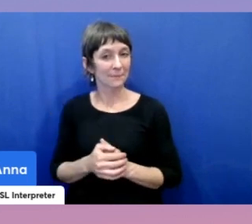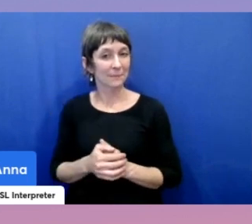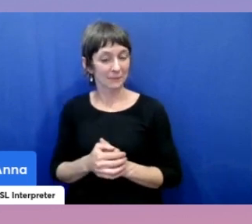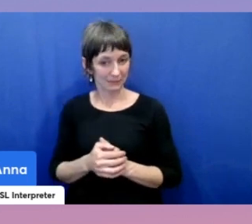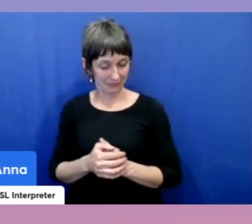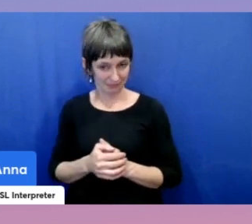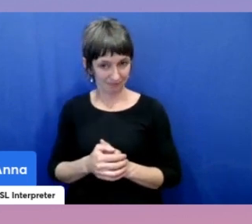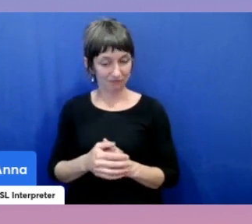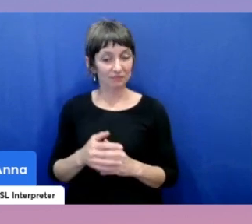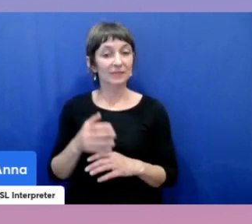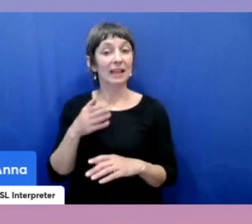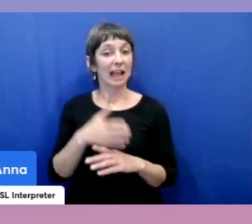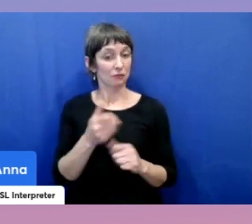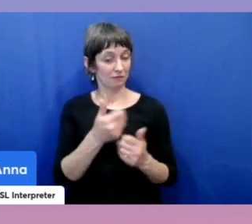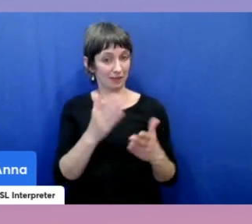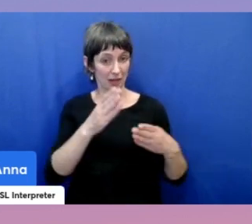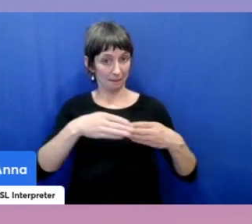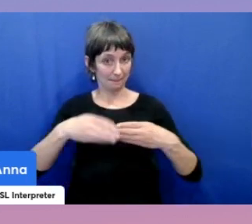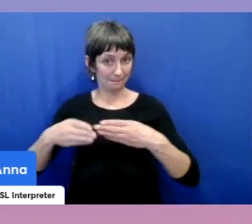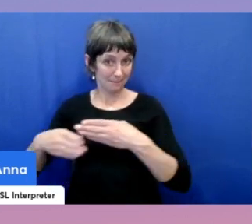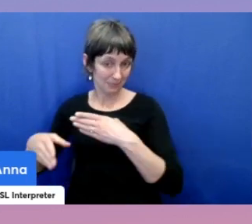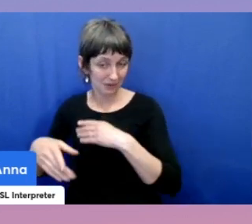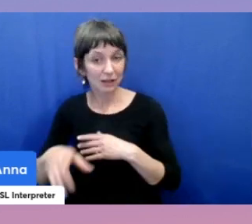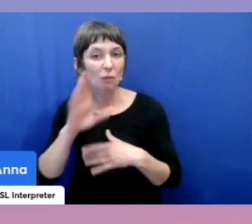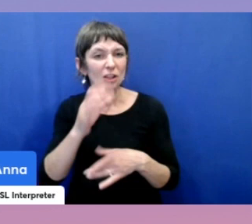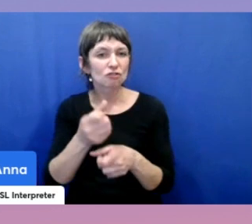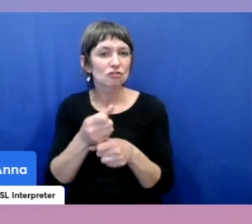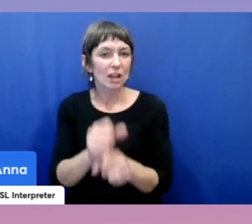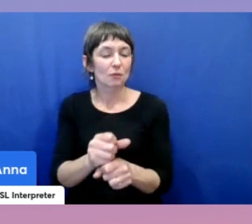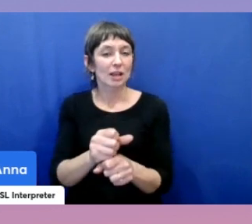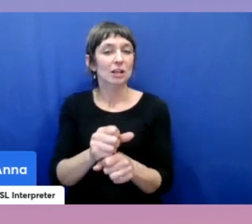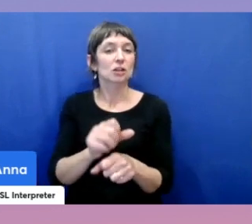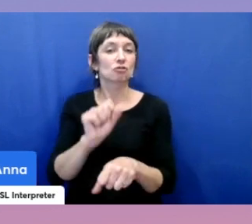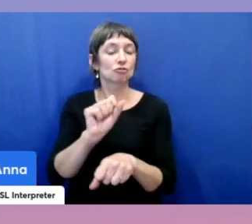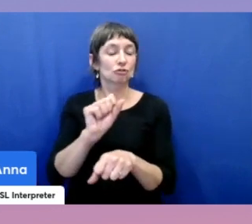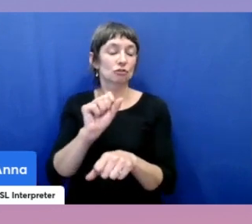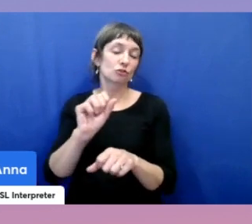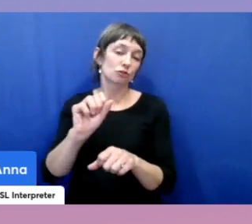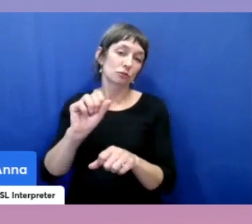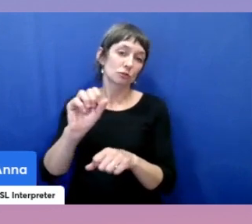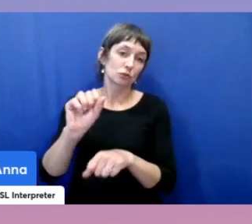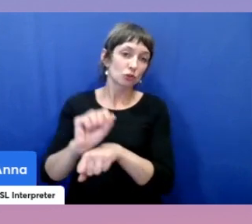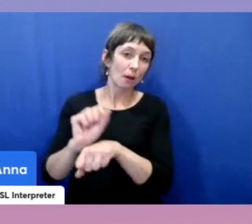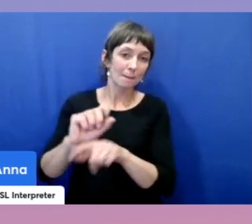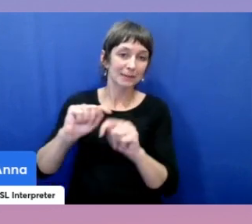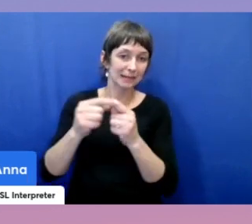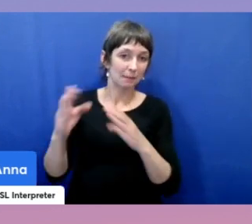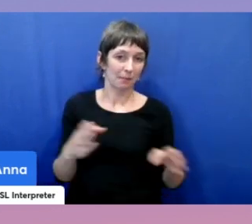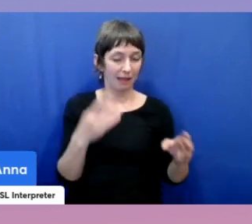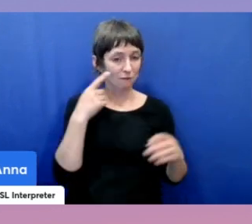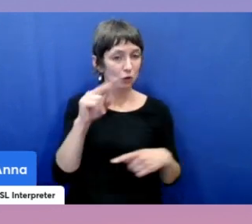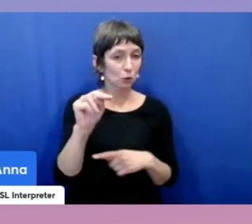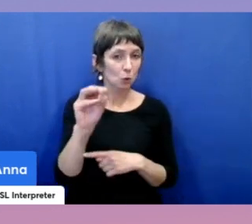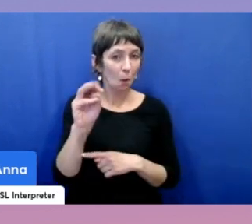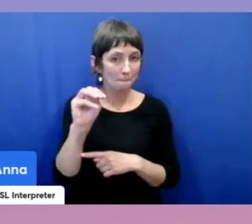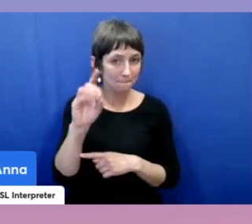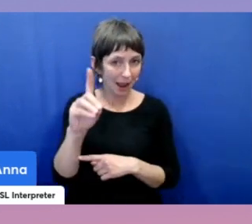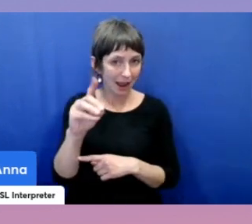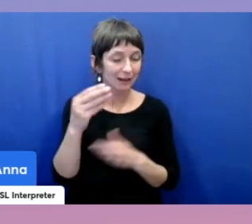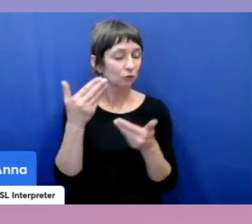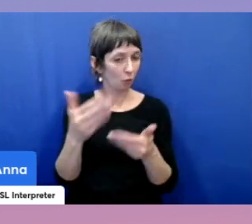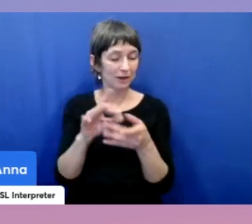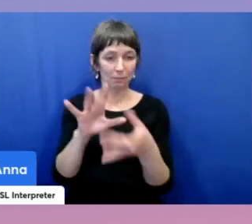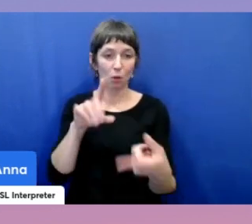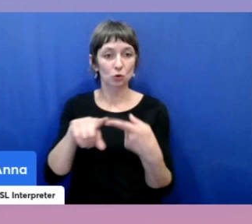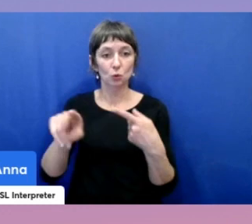After all complete, GB will generate job template for Nomad and deploy it into Nomad. After Nomad status